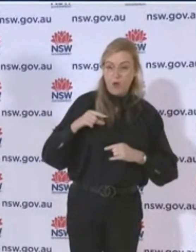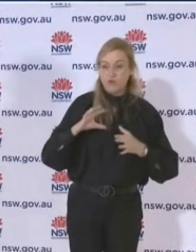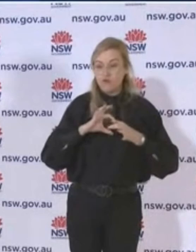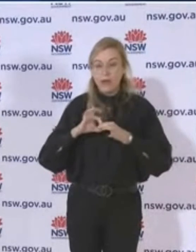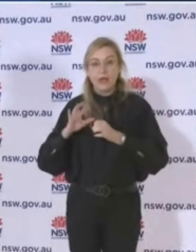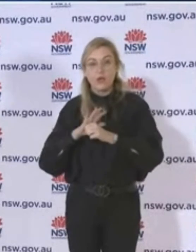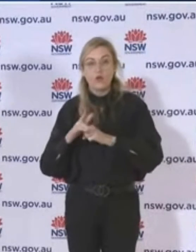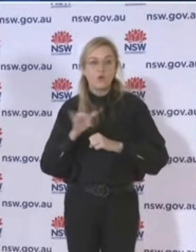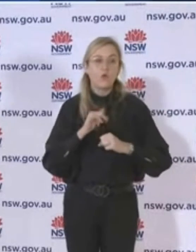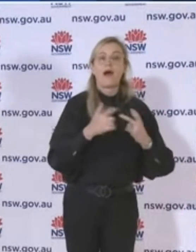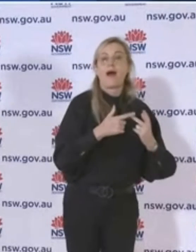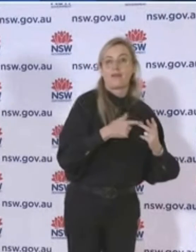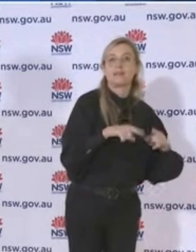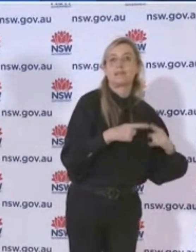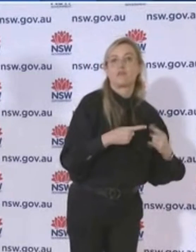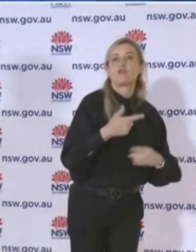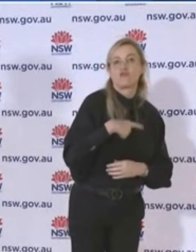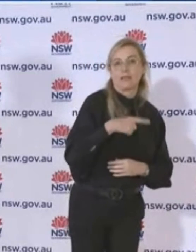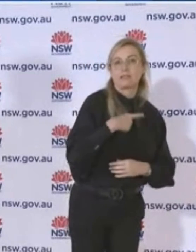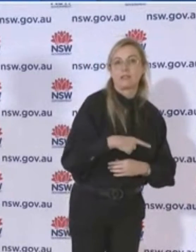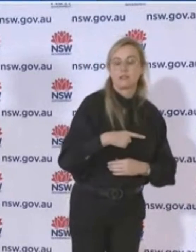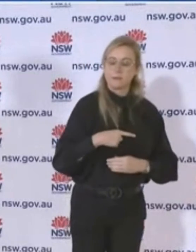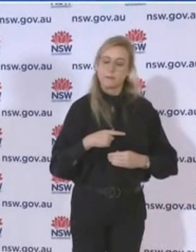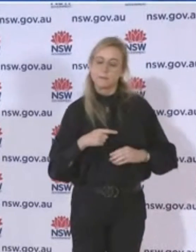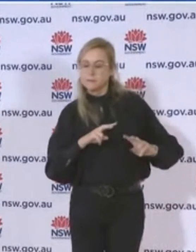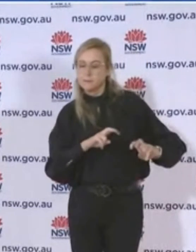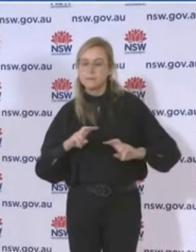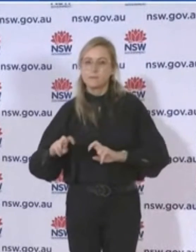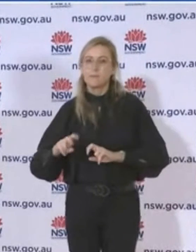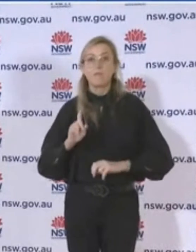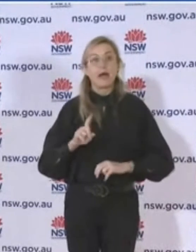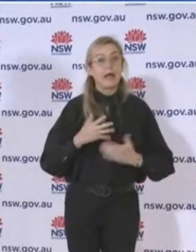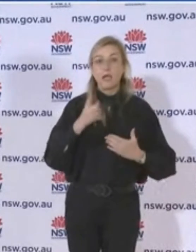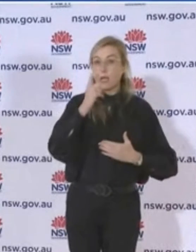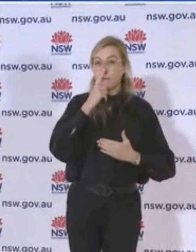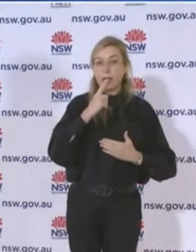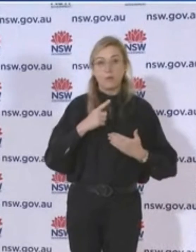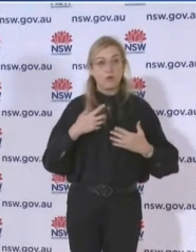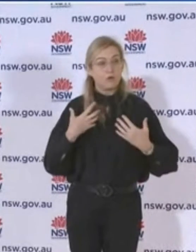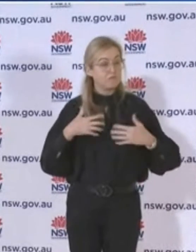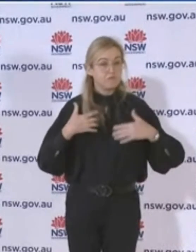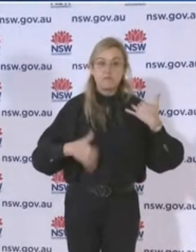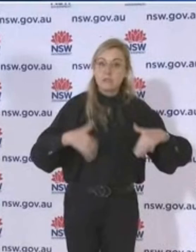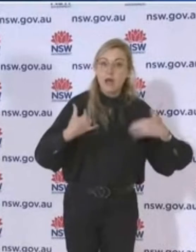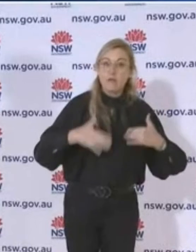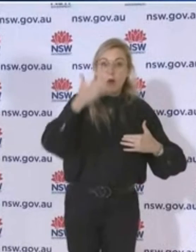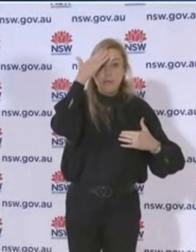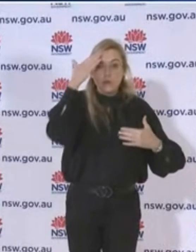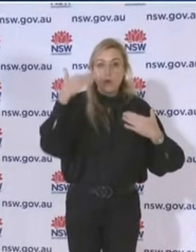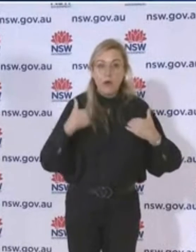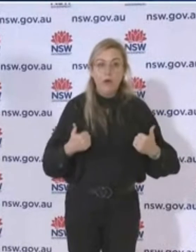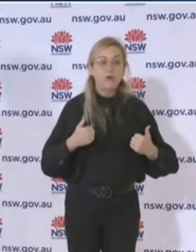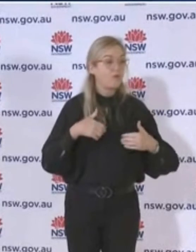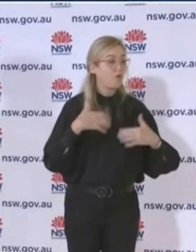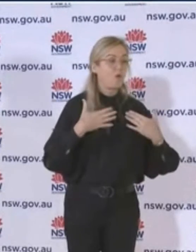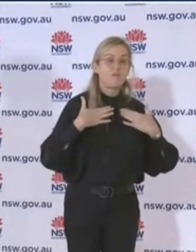very concerning, and we all need to support those people who are presenting, both in preventing and helping manage